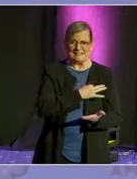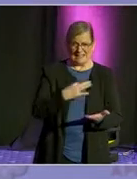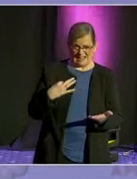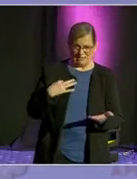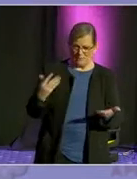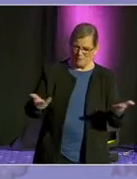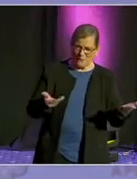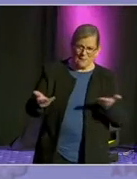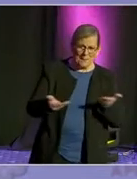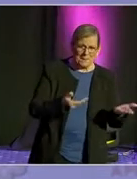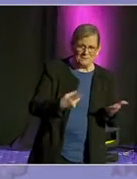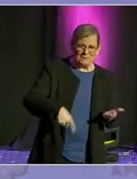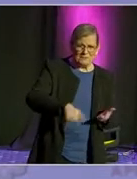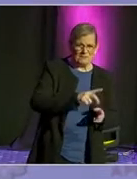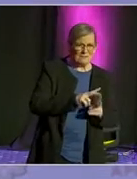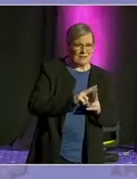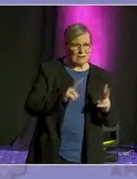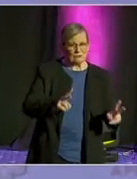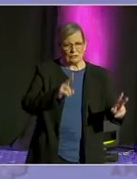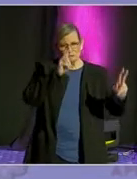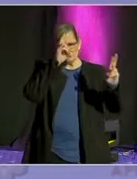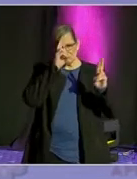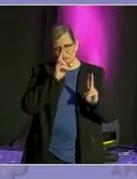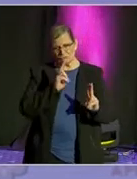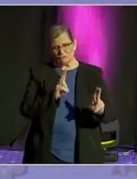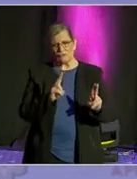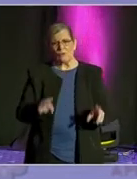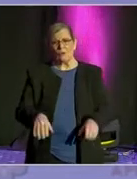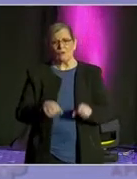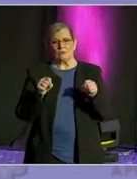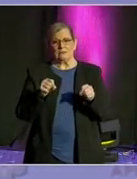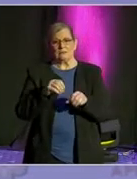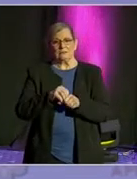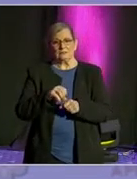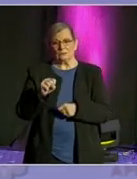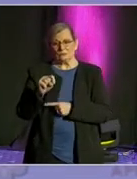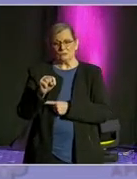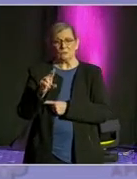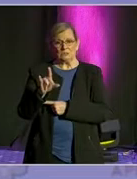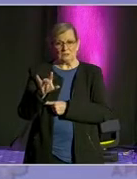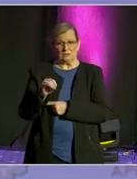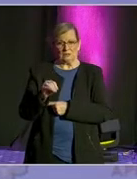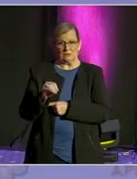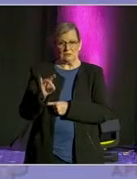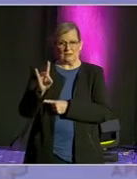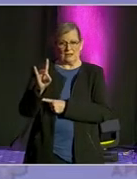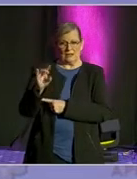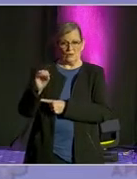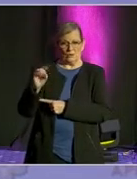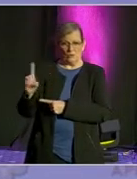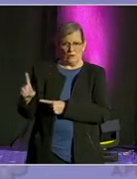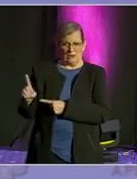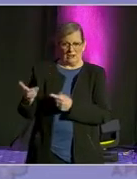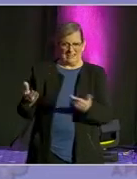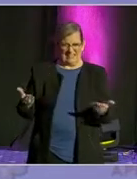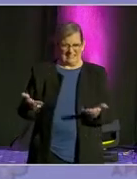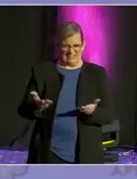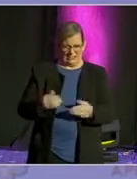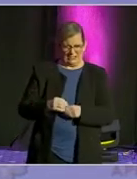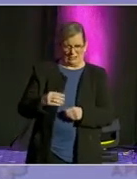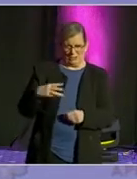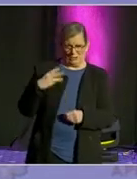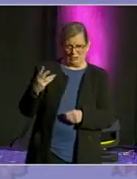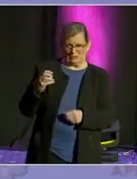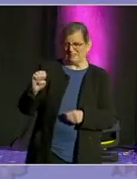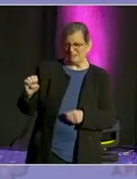we're also very honored to host you here in Studio 801 at the Walter E. Washington Convention Center. EventCC has been a